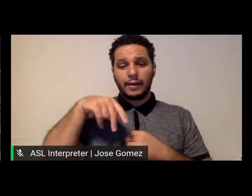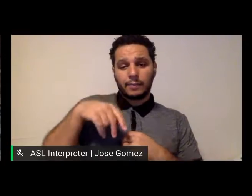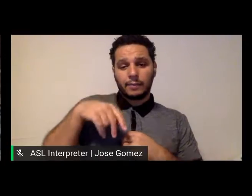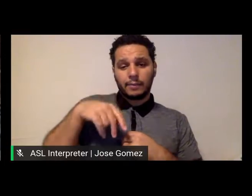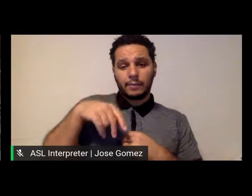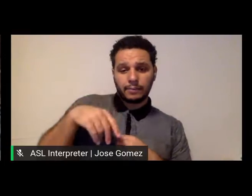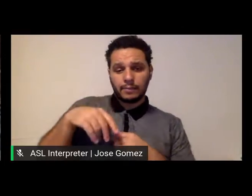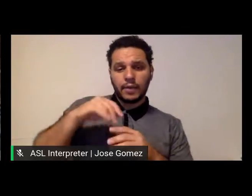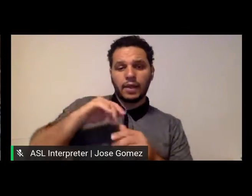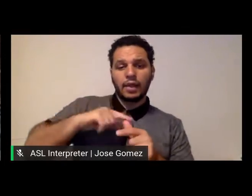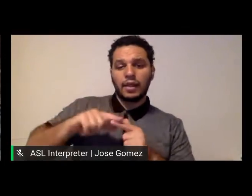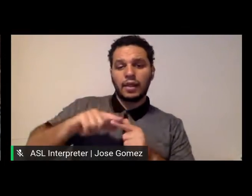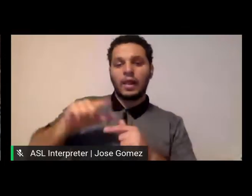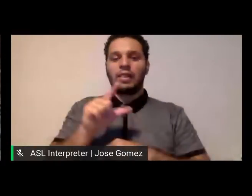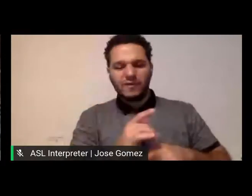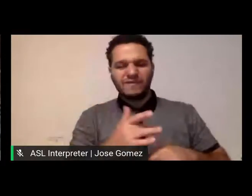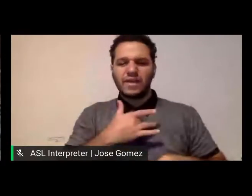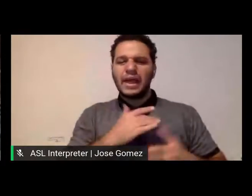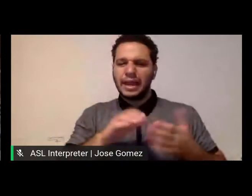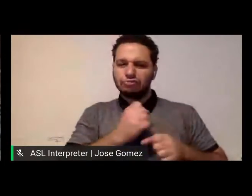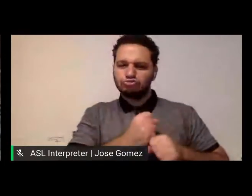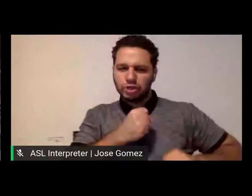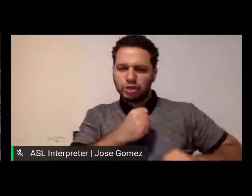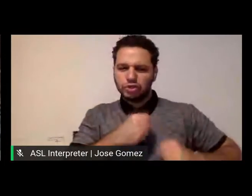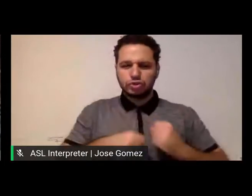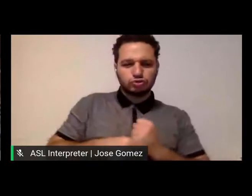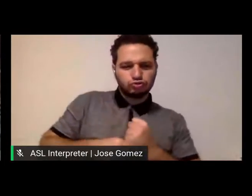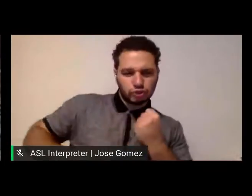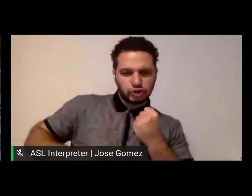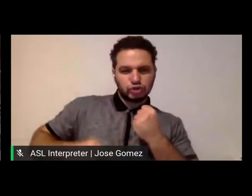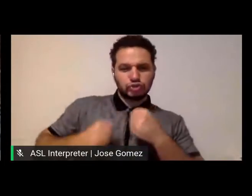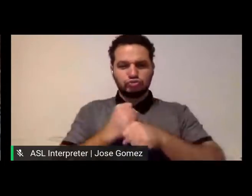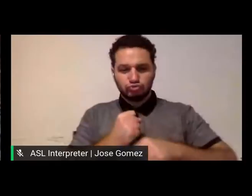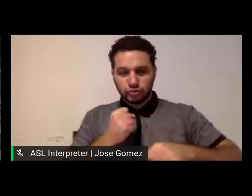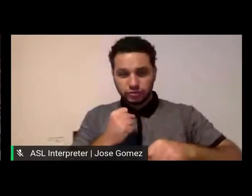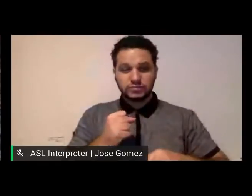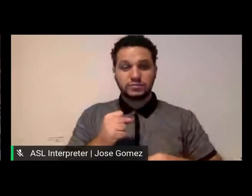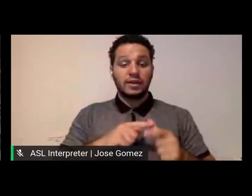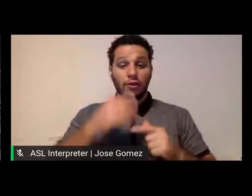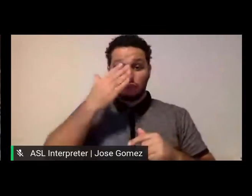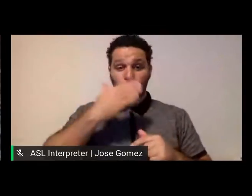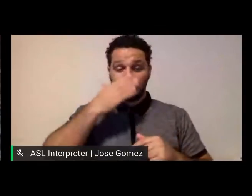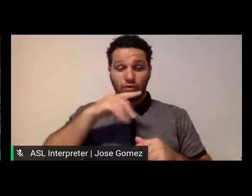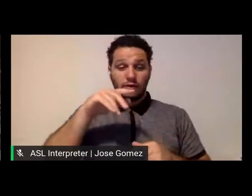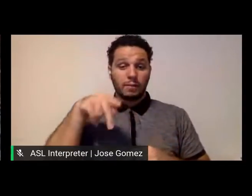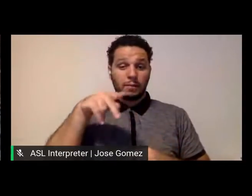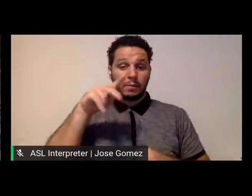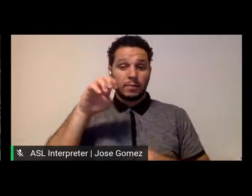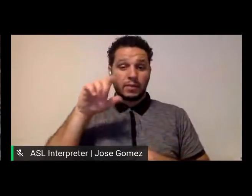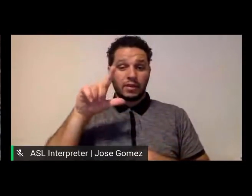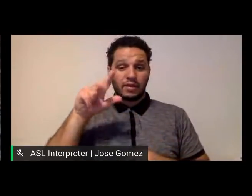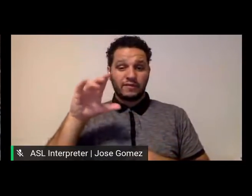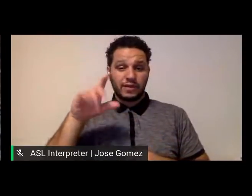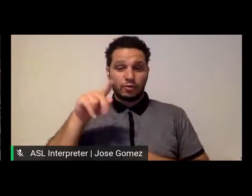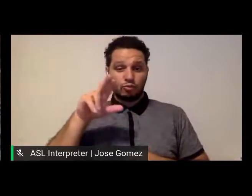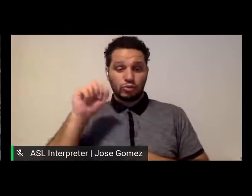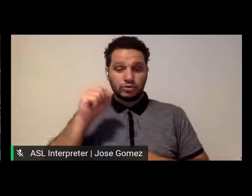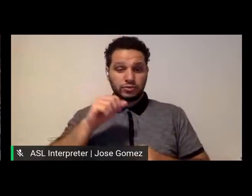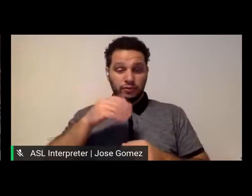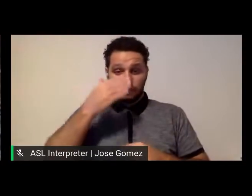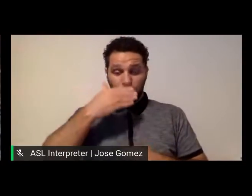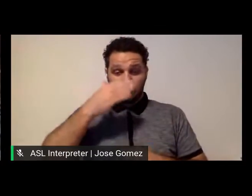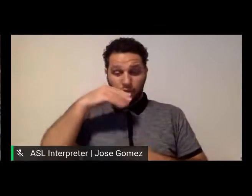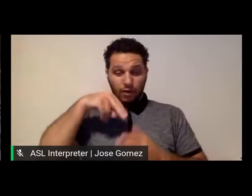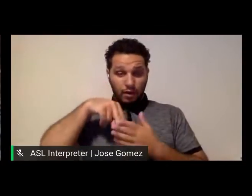a nice stretch. Yeah? We'll start to the front again with the pelvic press, feeling it stretch in the front. And then we'll go